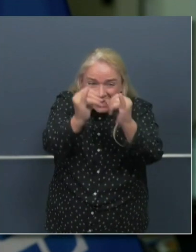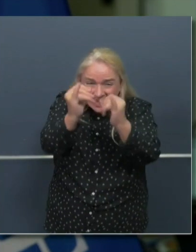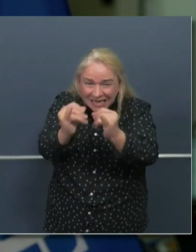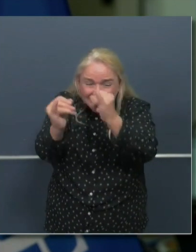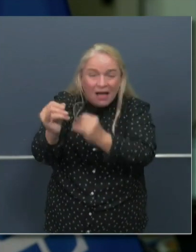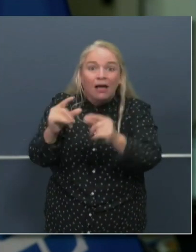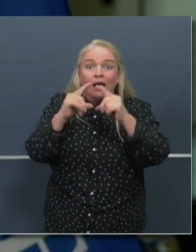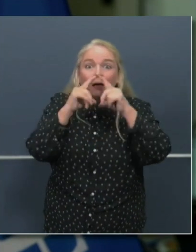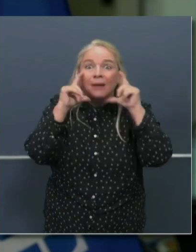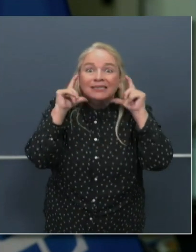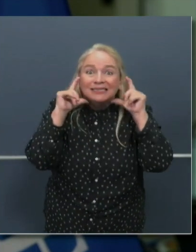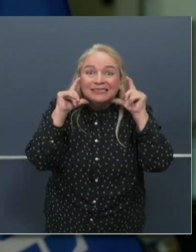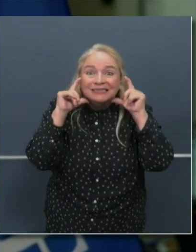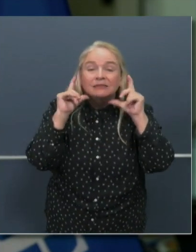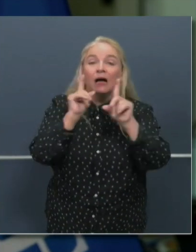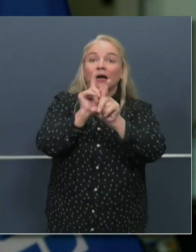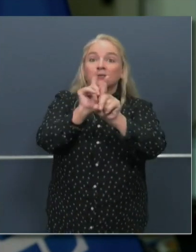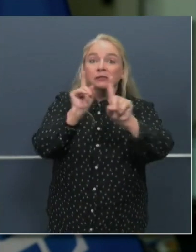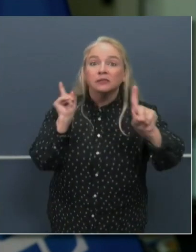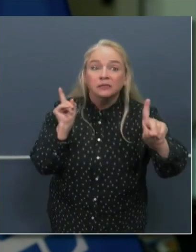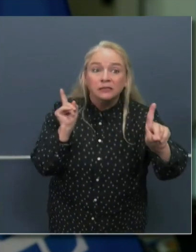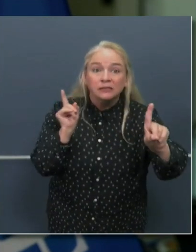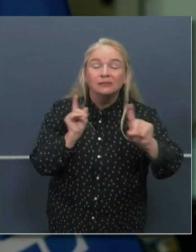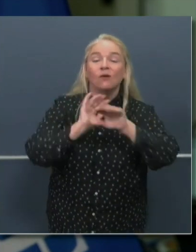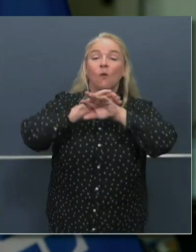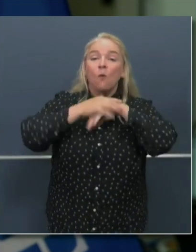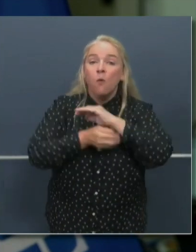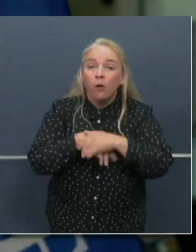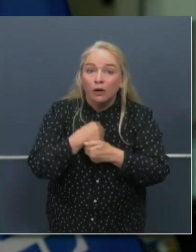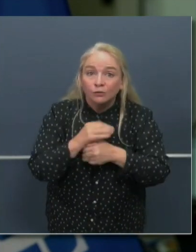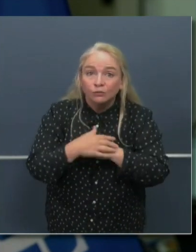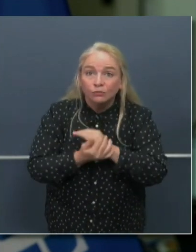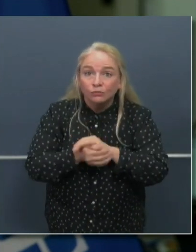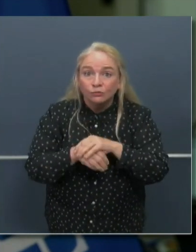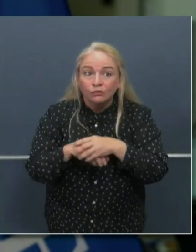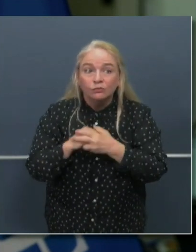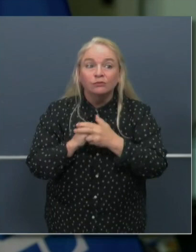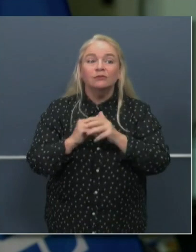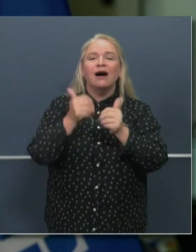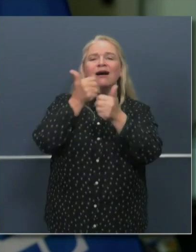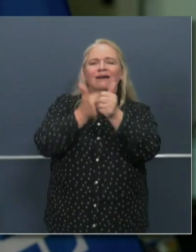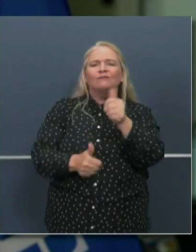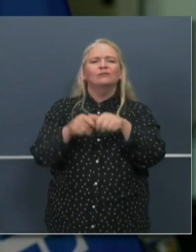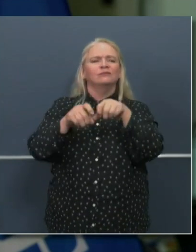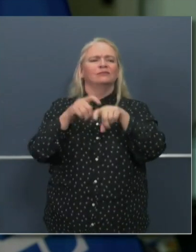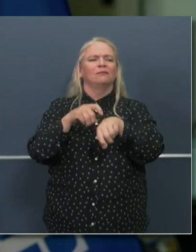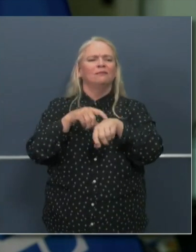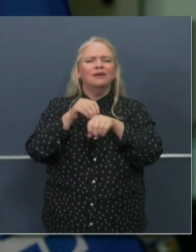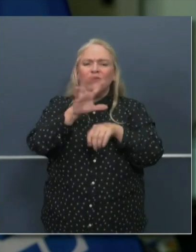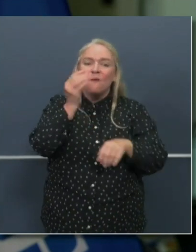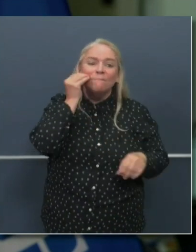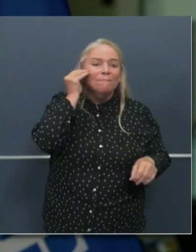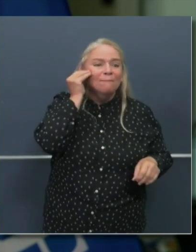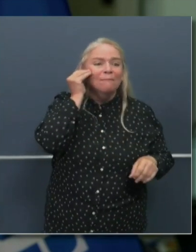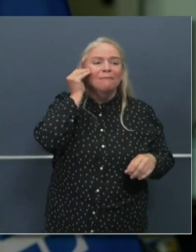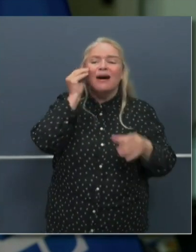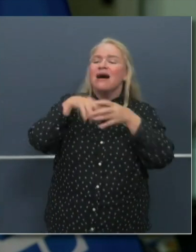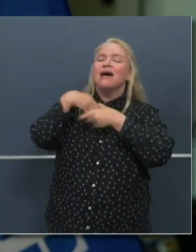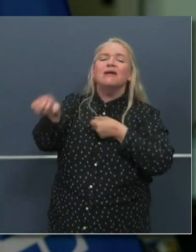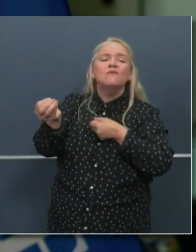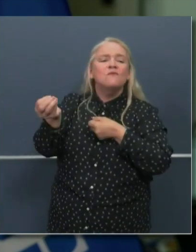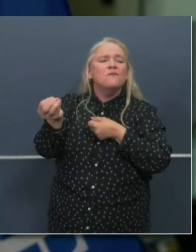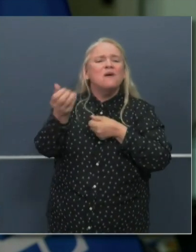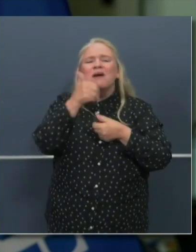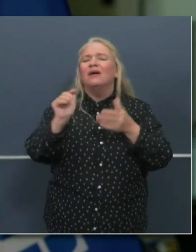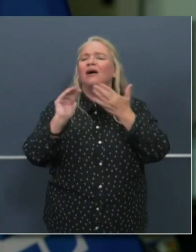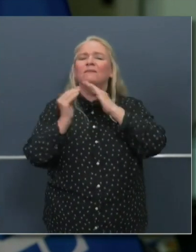social distancing and hand hygiene. Every time you do that in your home, in your neighborhood, and in your community,